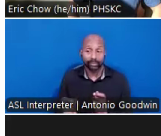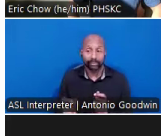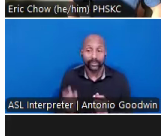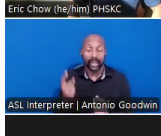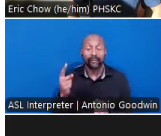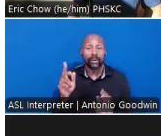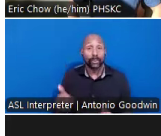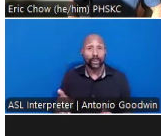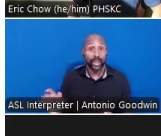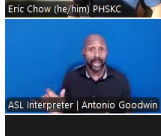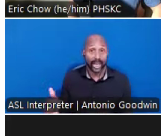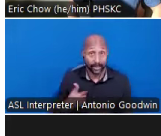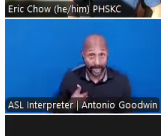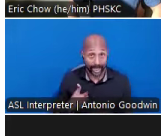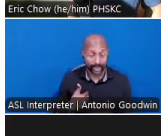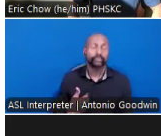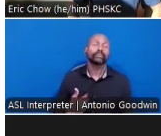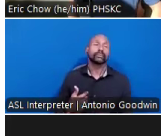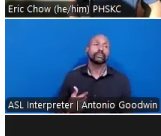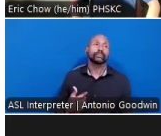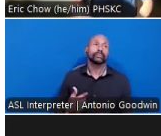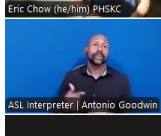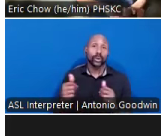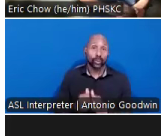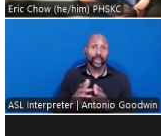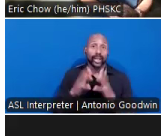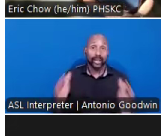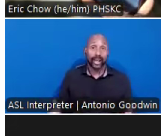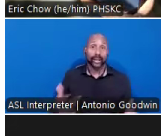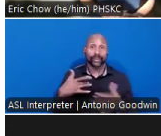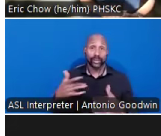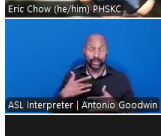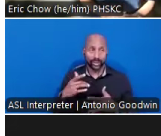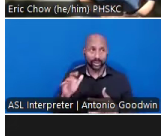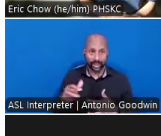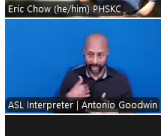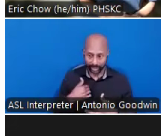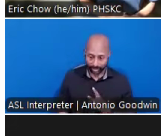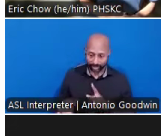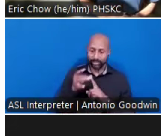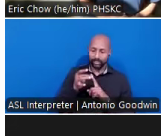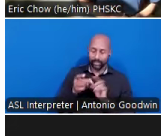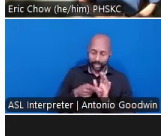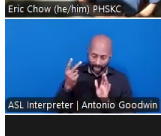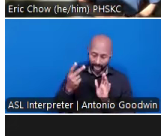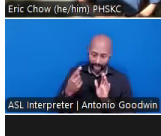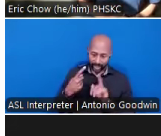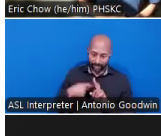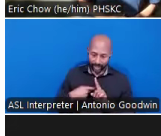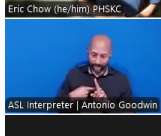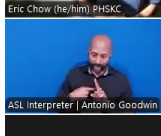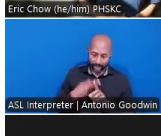who has a lot of concerns about getting COVID twice in 11 months, never having it before